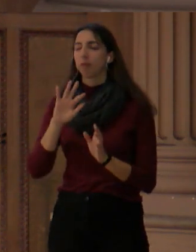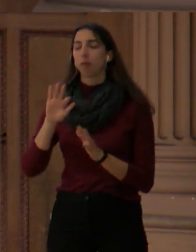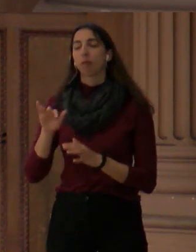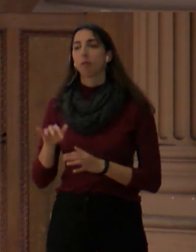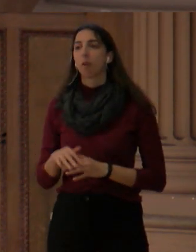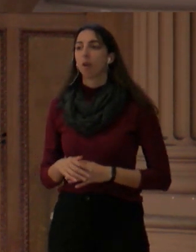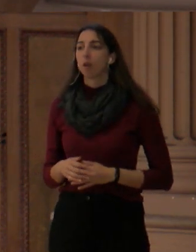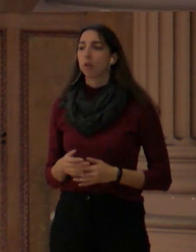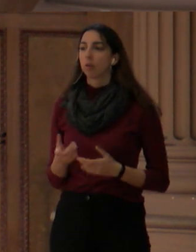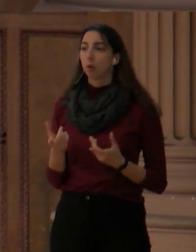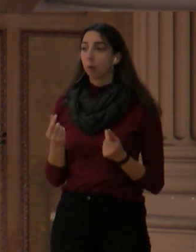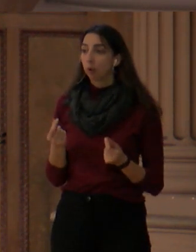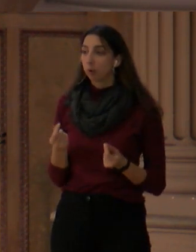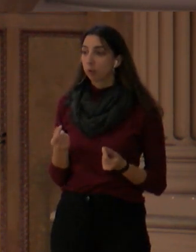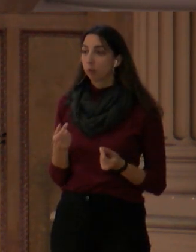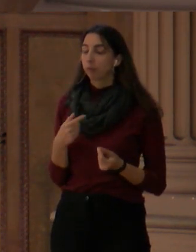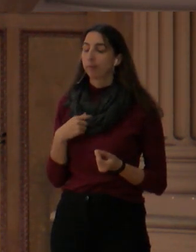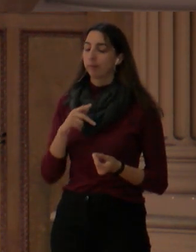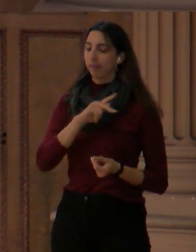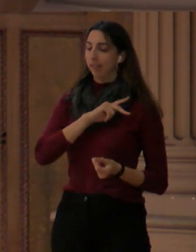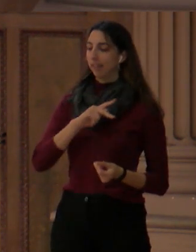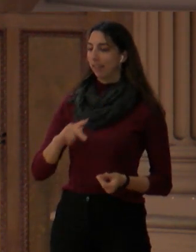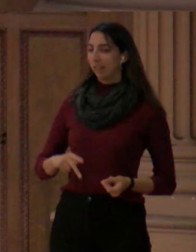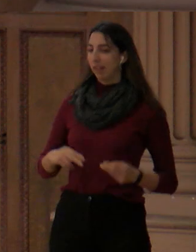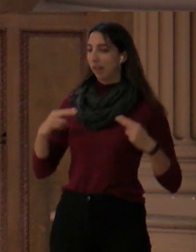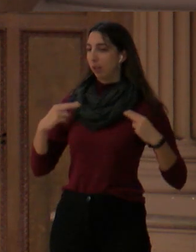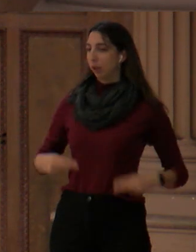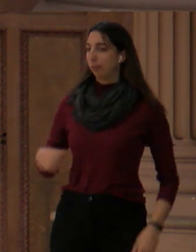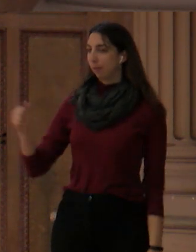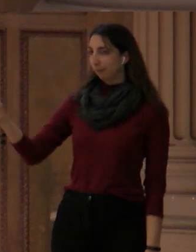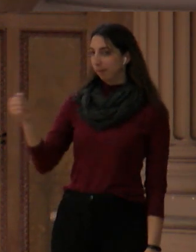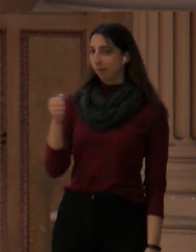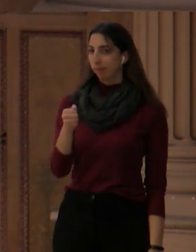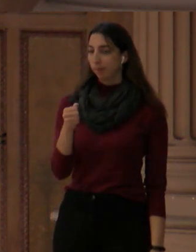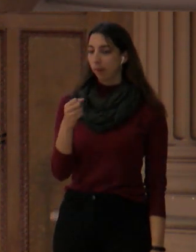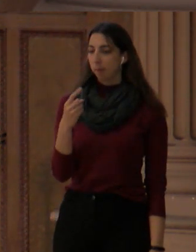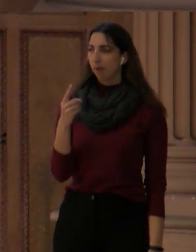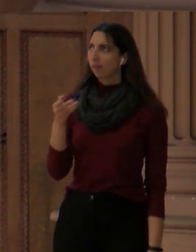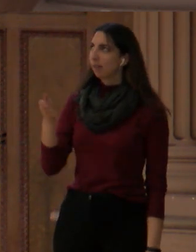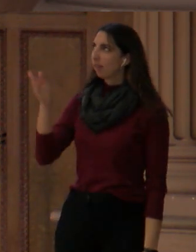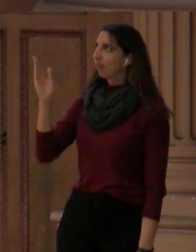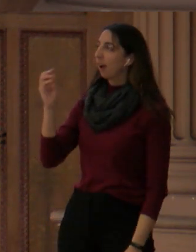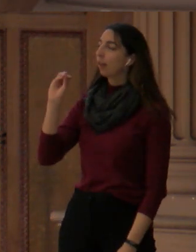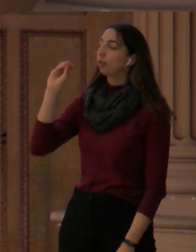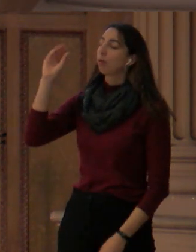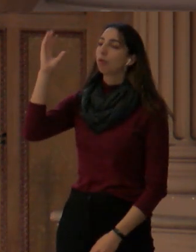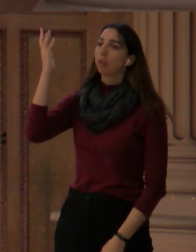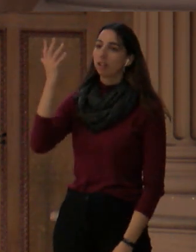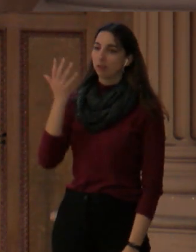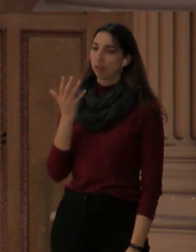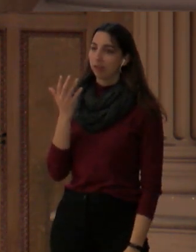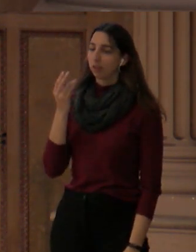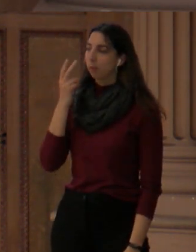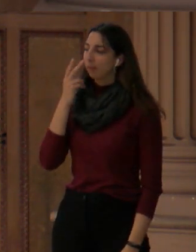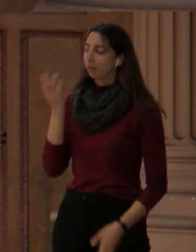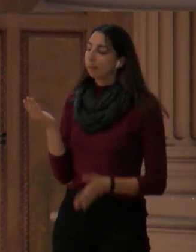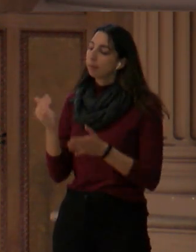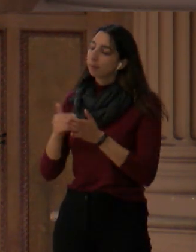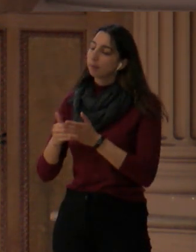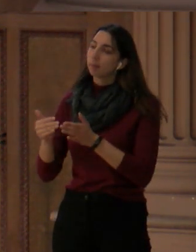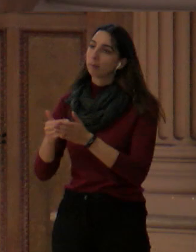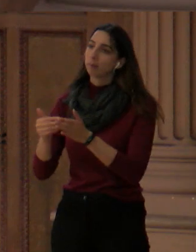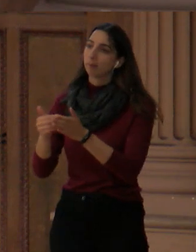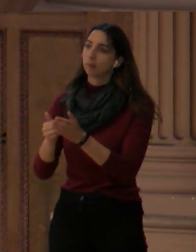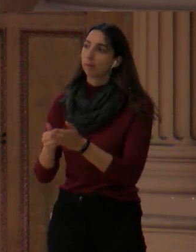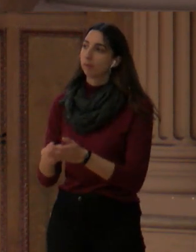They get a king. But God's incredibly gracious. And you see him again and again in all kinds of ways continually coming to his